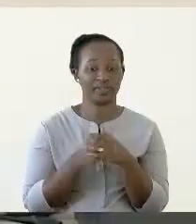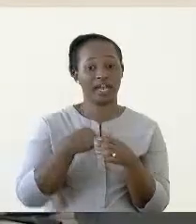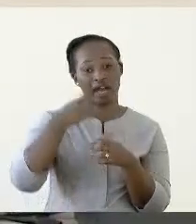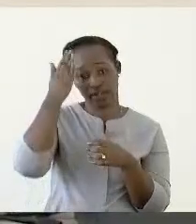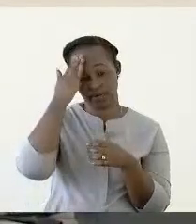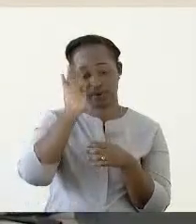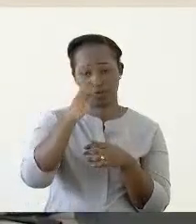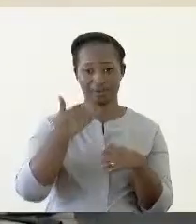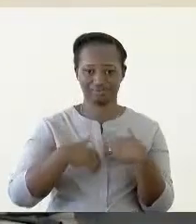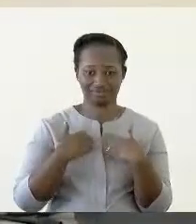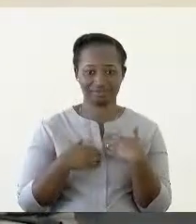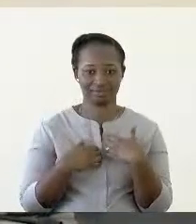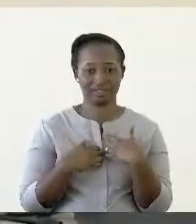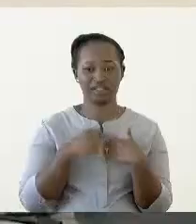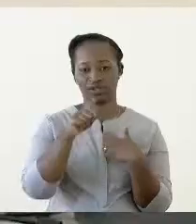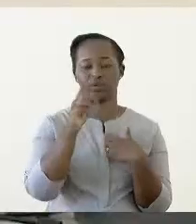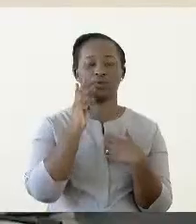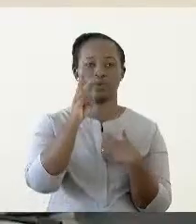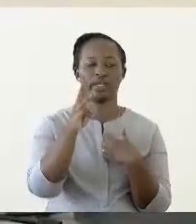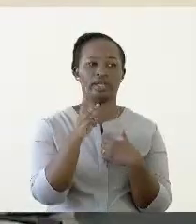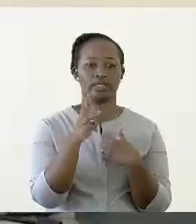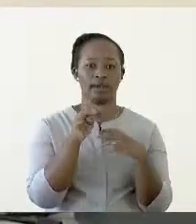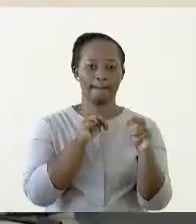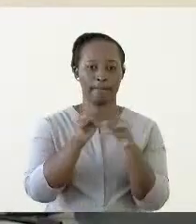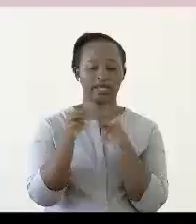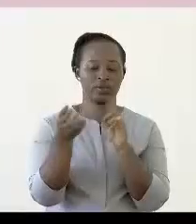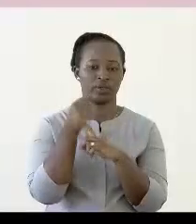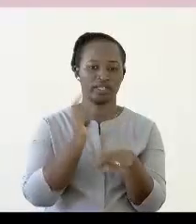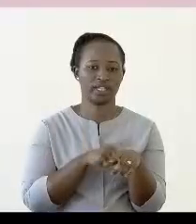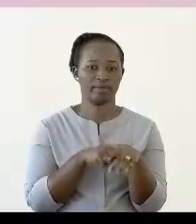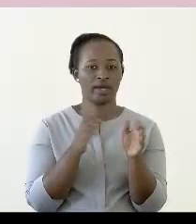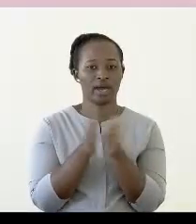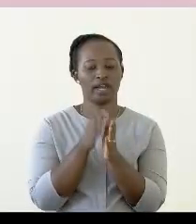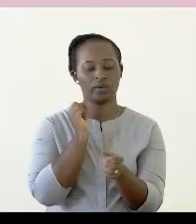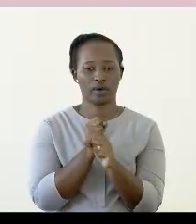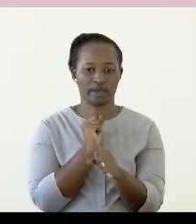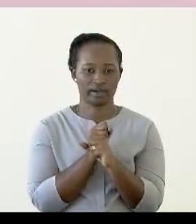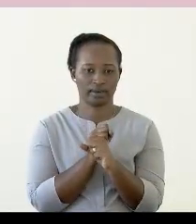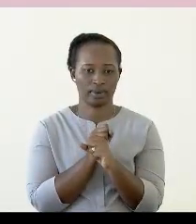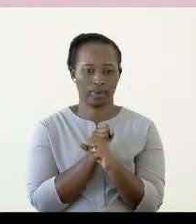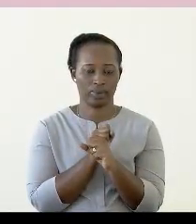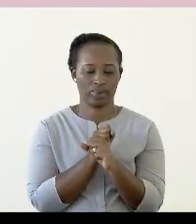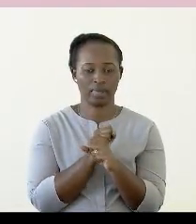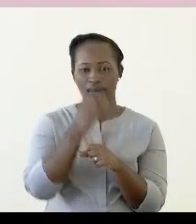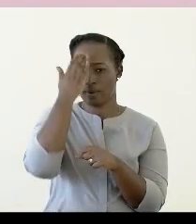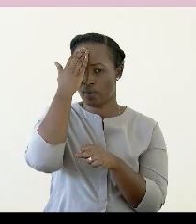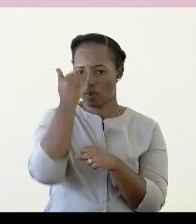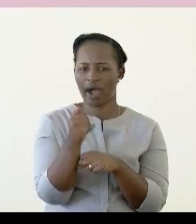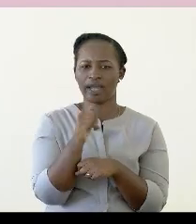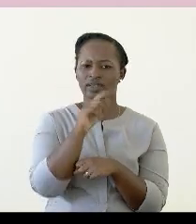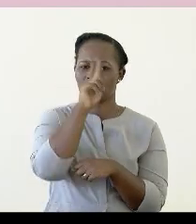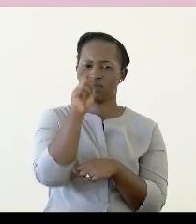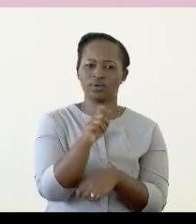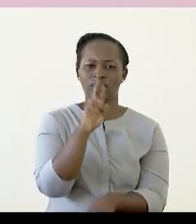you are so courageous, so you will manage to get time and work it out. Why do